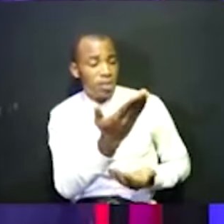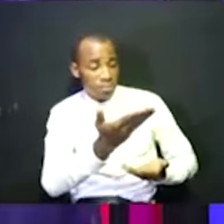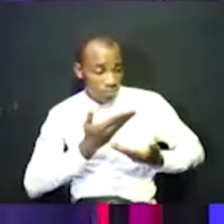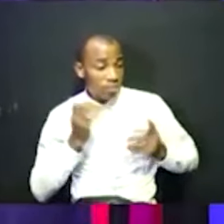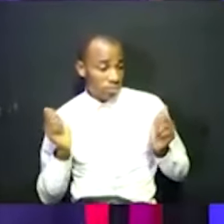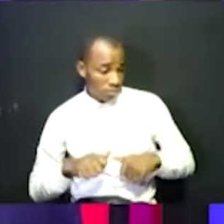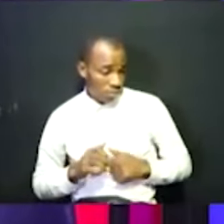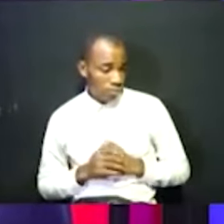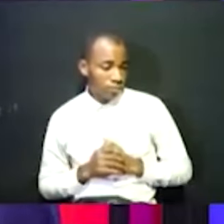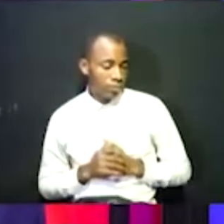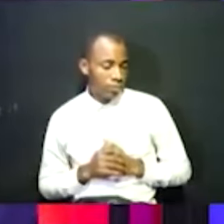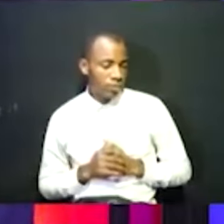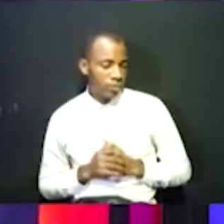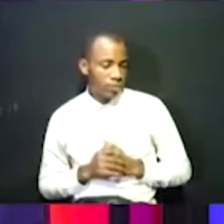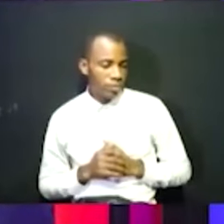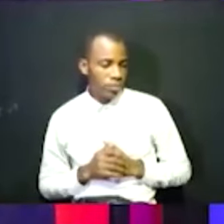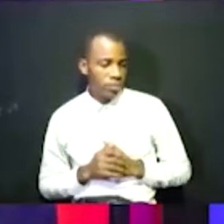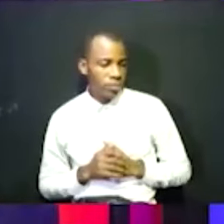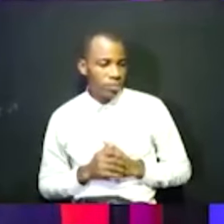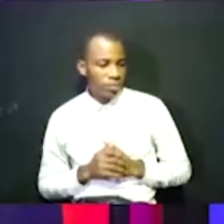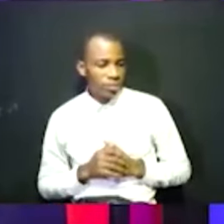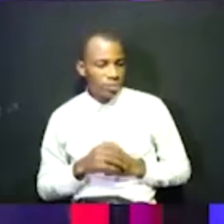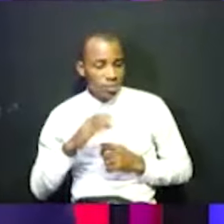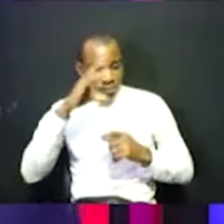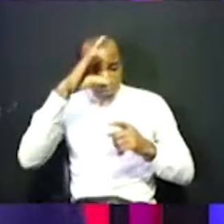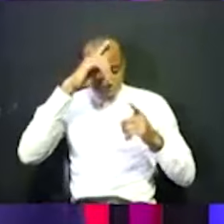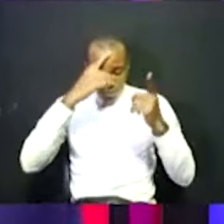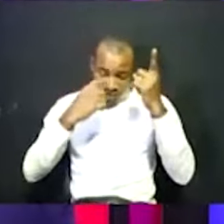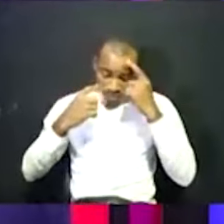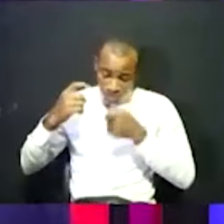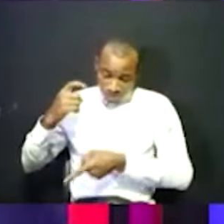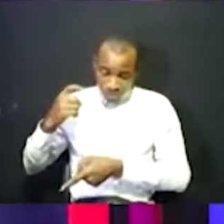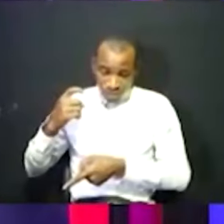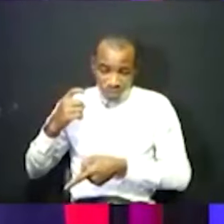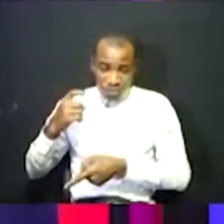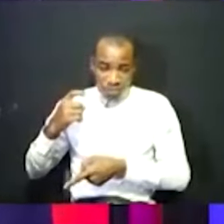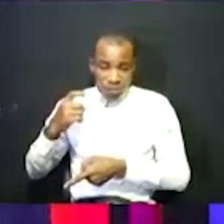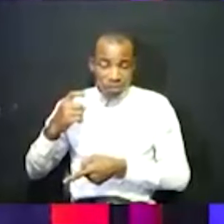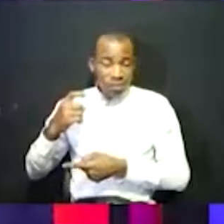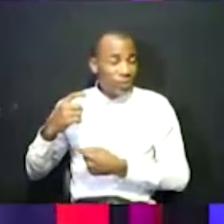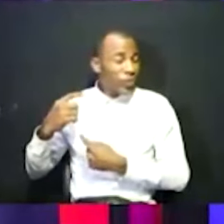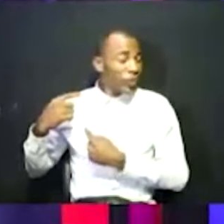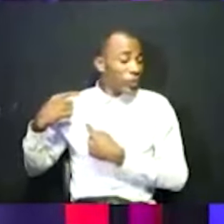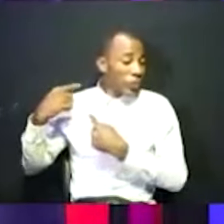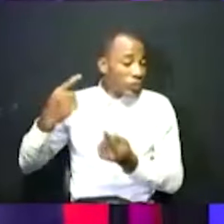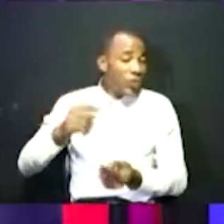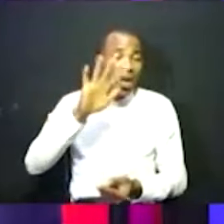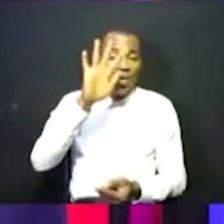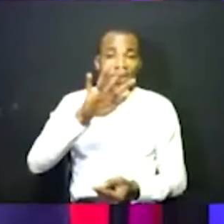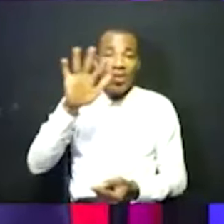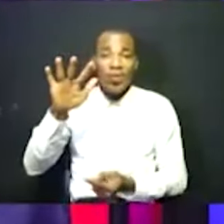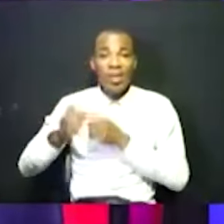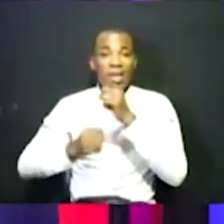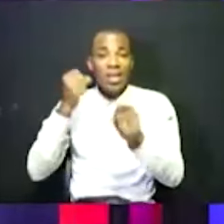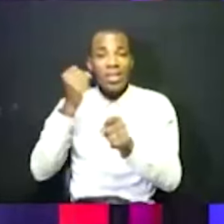mirror? He hasn't seen his face for 5 decades and a half.